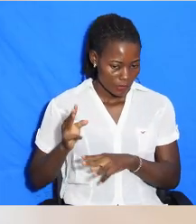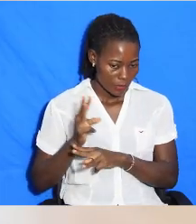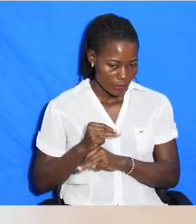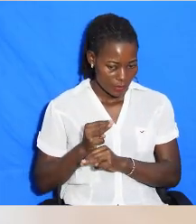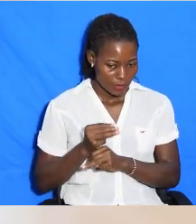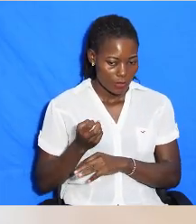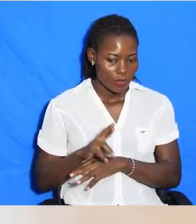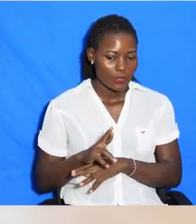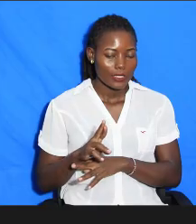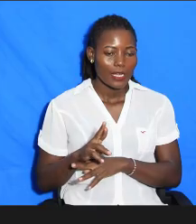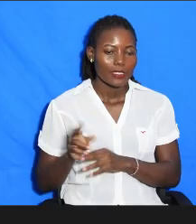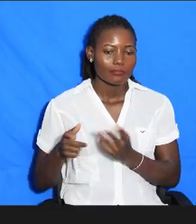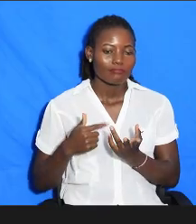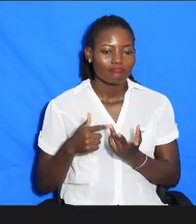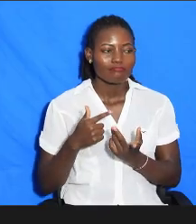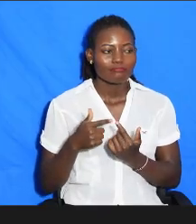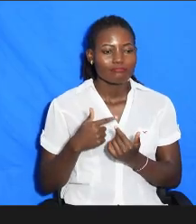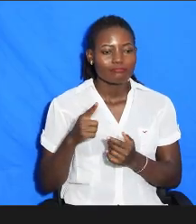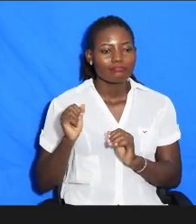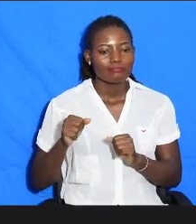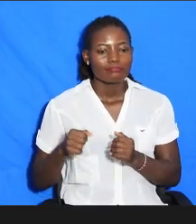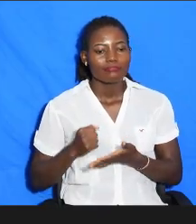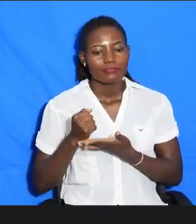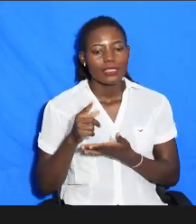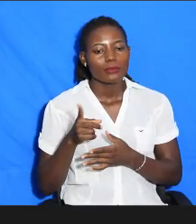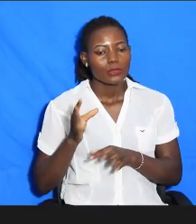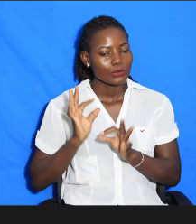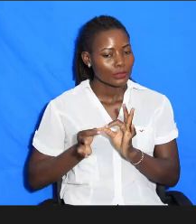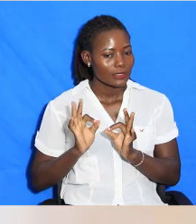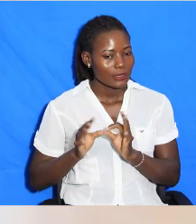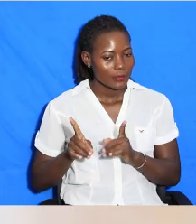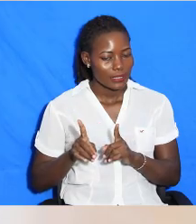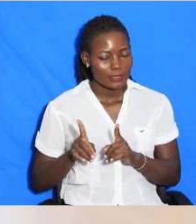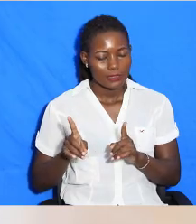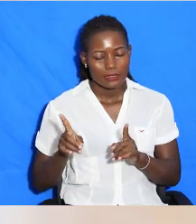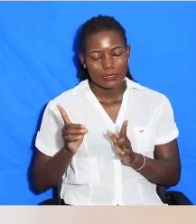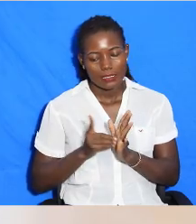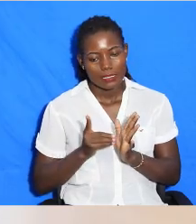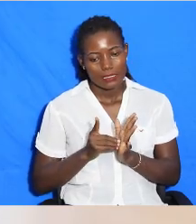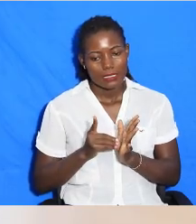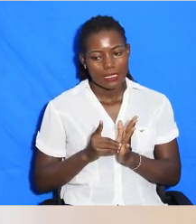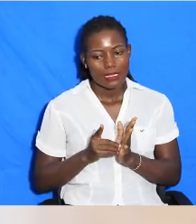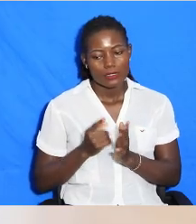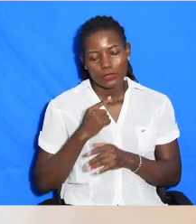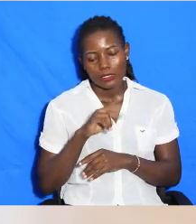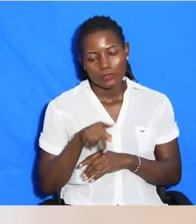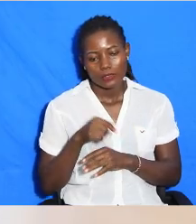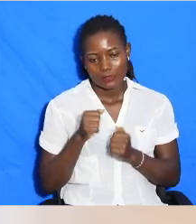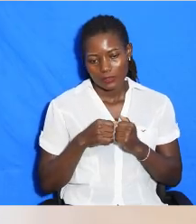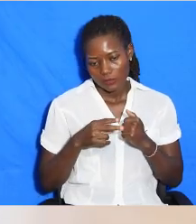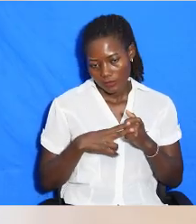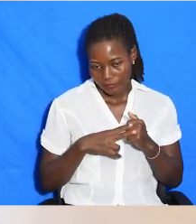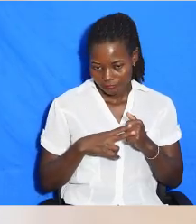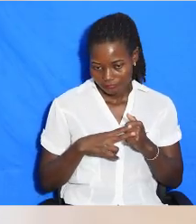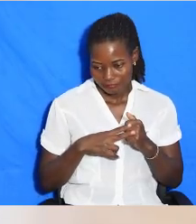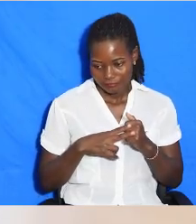or a statistician to help you yeah. interpret that data, Mm, whatever you've hmm had since you say 2017,